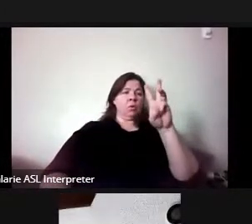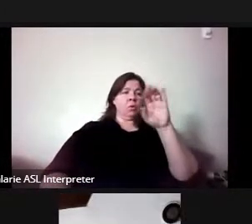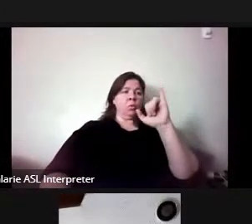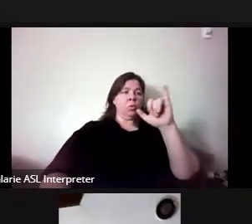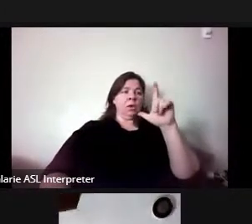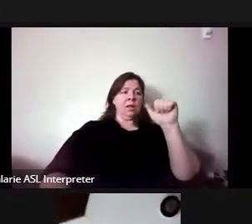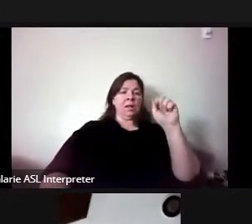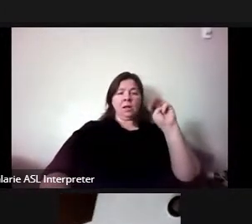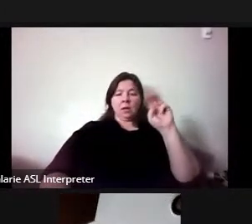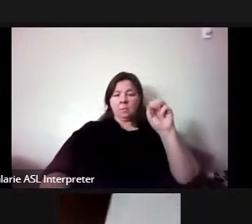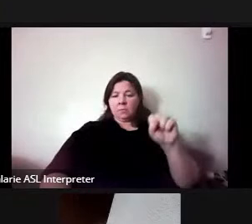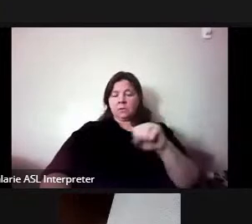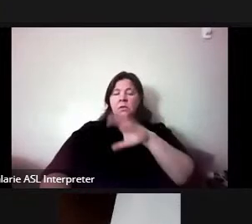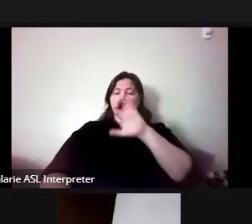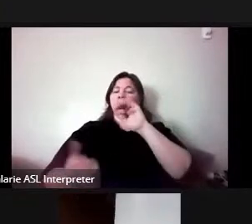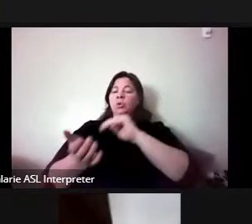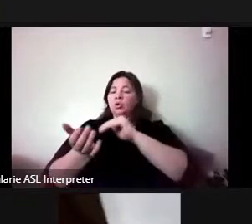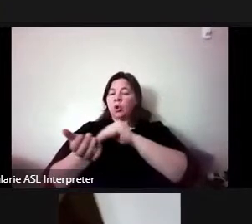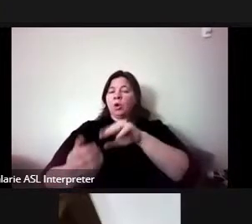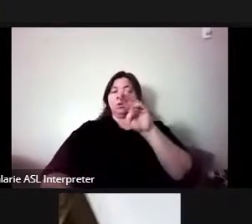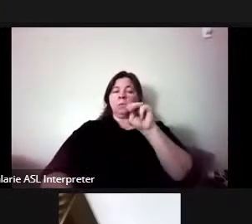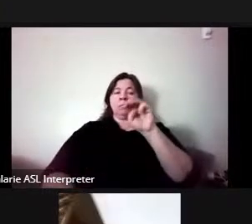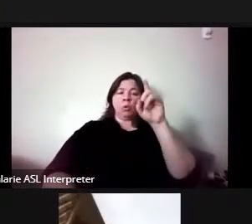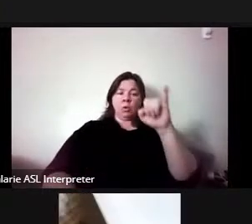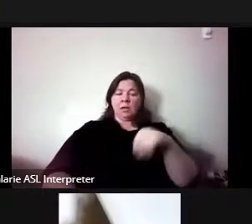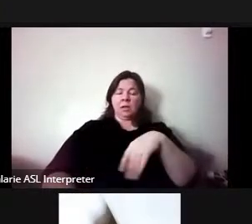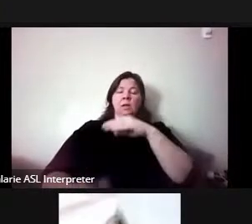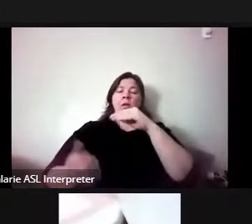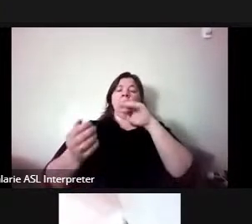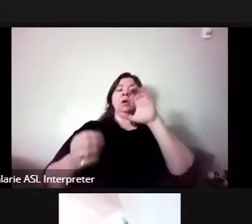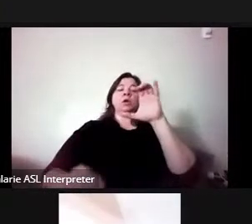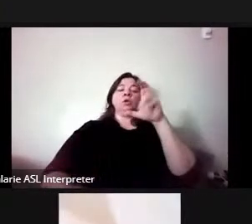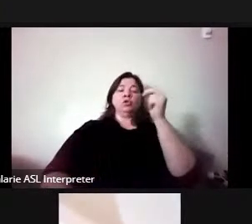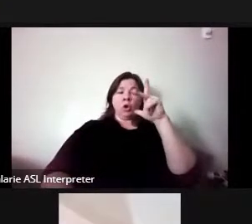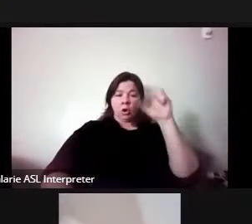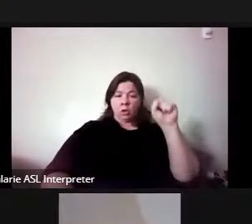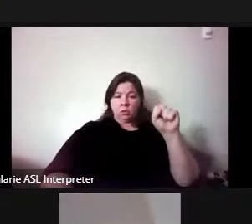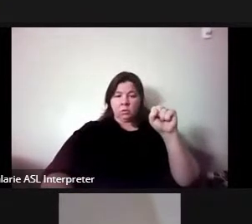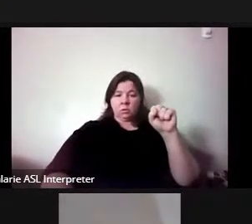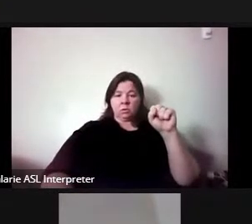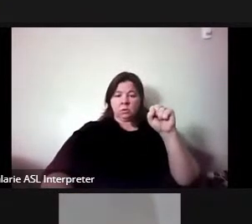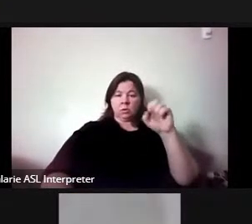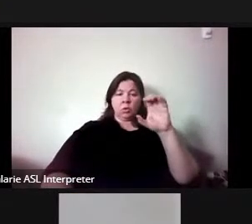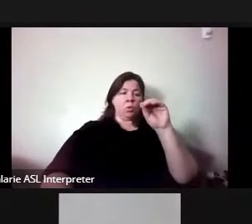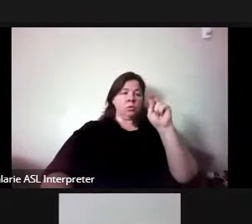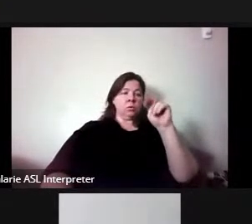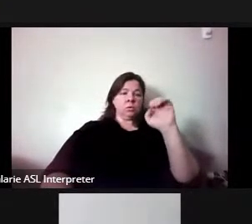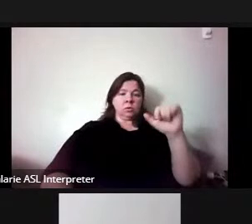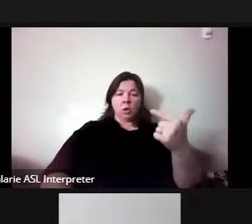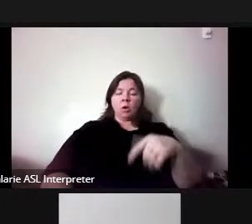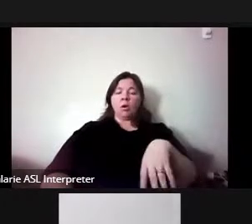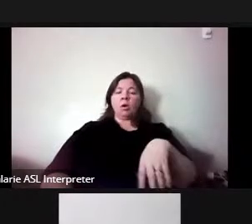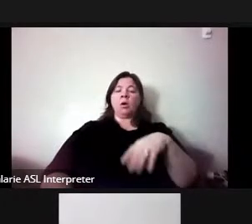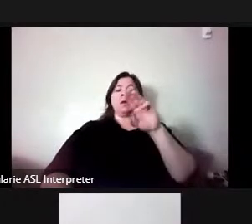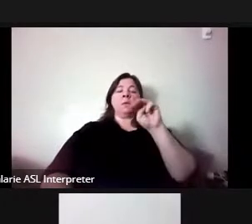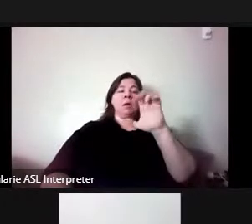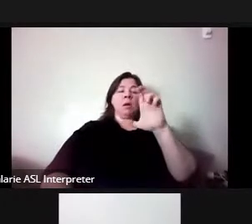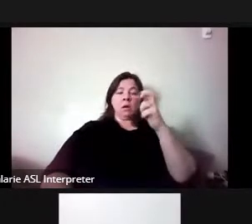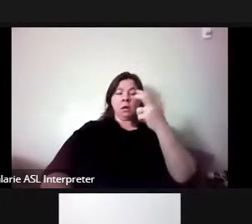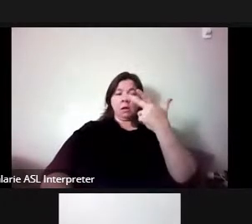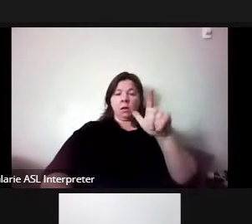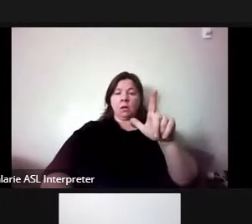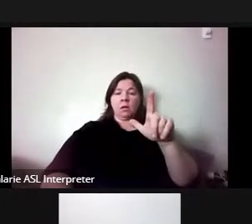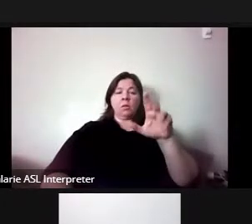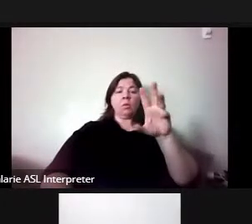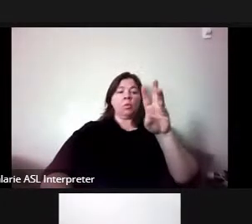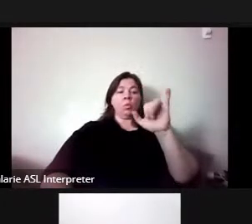Modi, we have Charles Osang, who is a man on a mission, somebody who is accomplishing what he does. Michael Williams, and I've